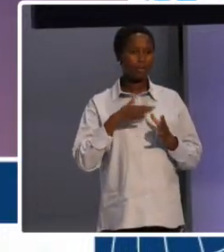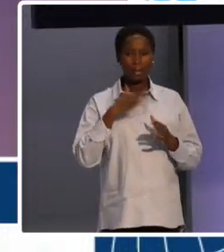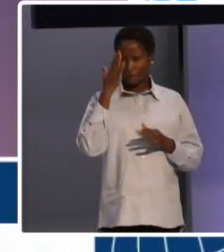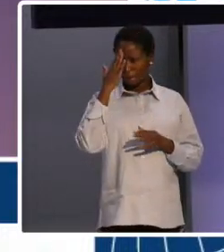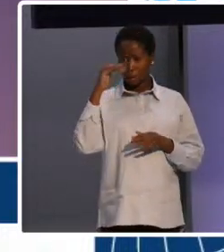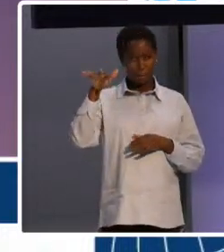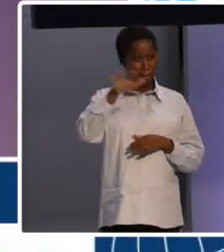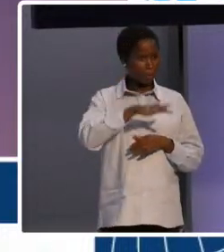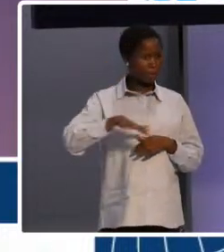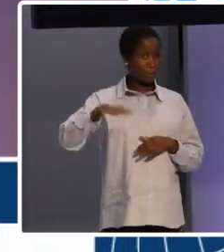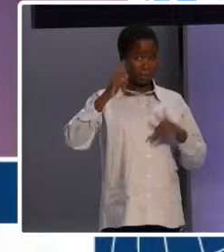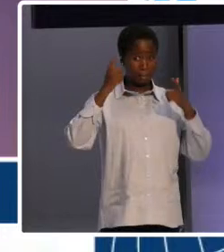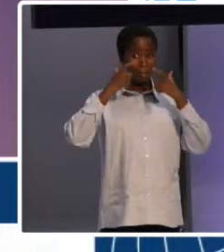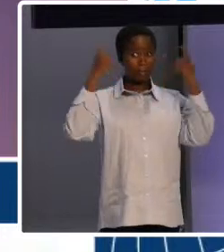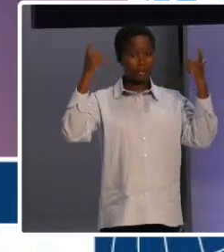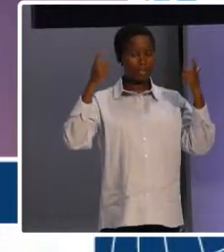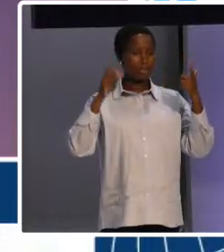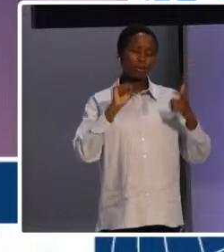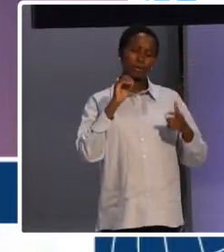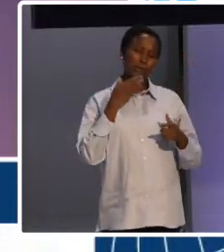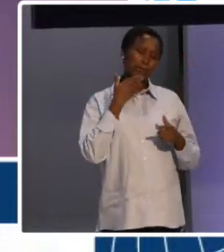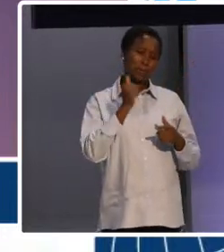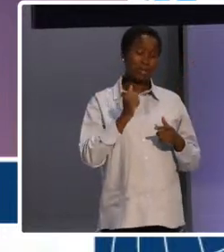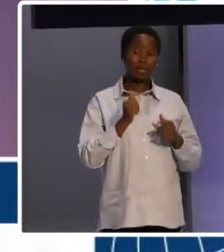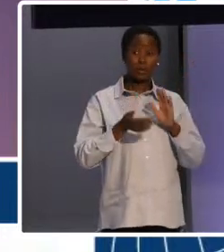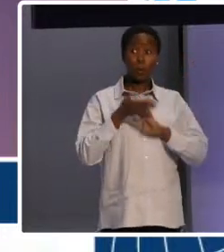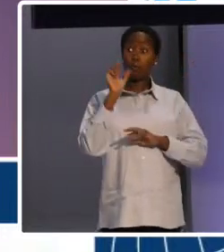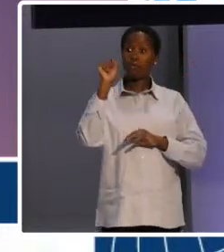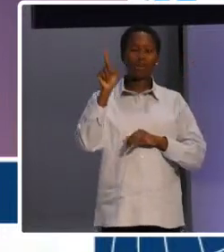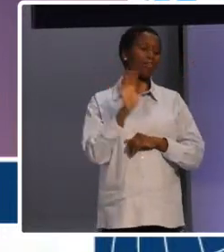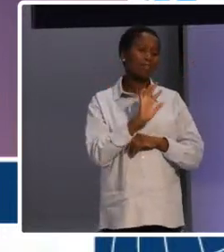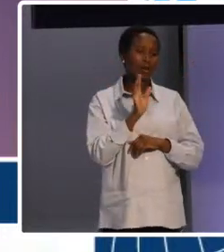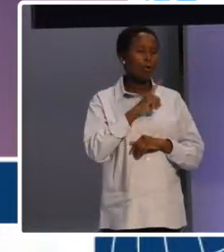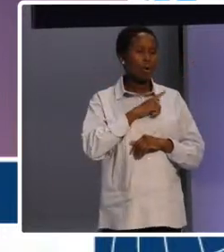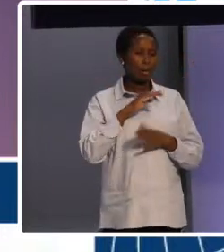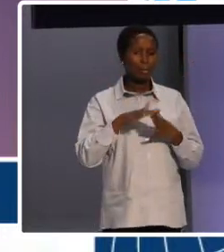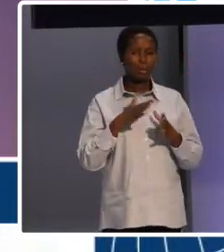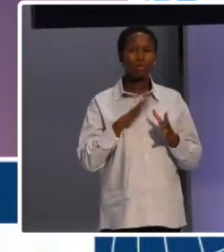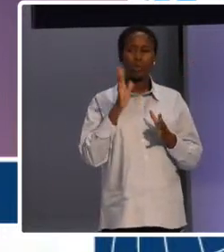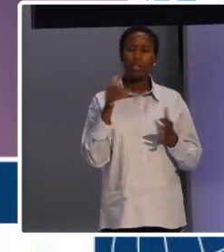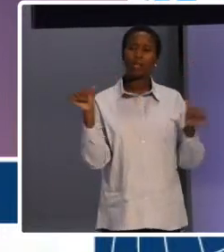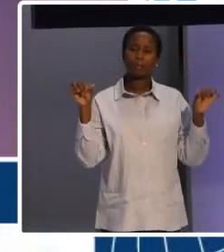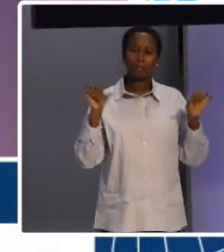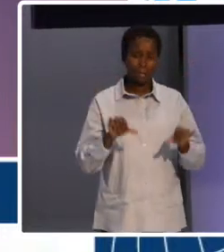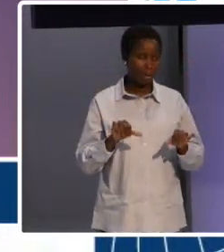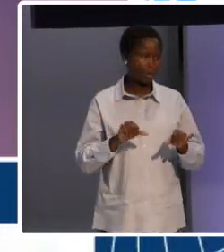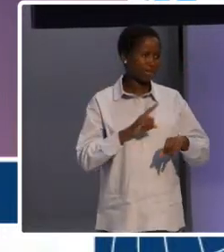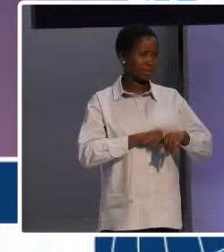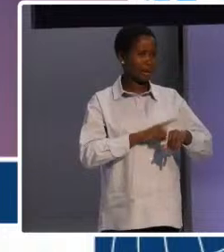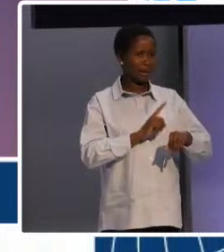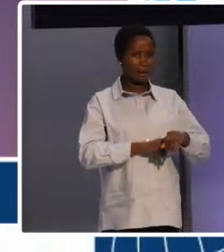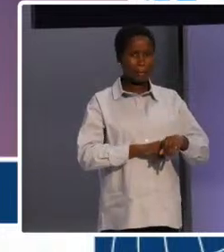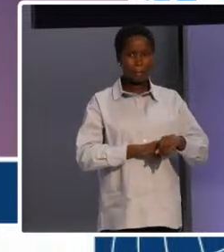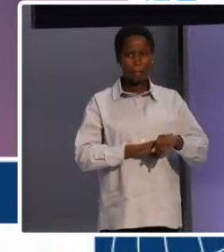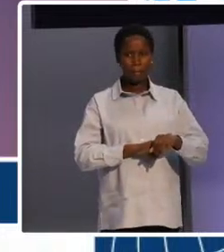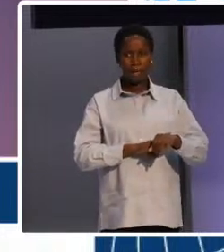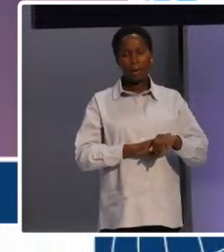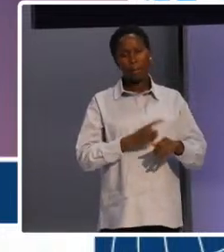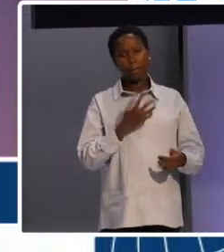building. Please don't stray very far. We will reconvene at the latest at